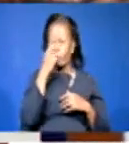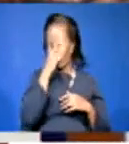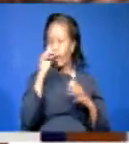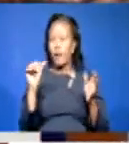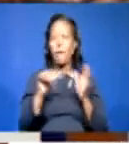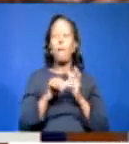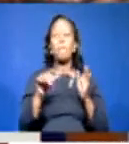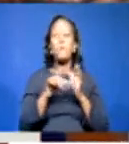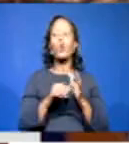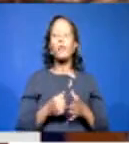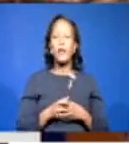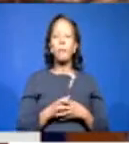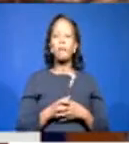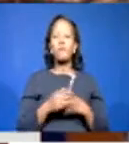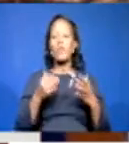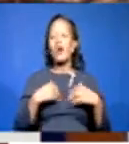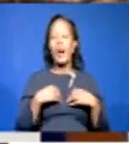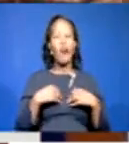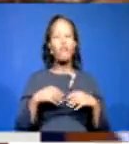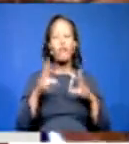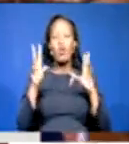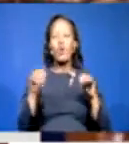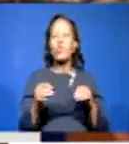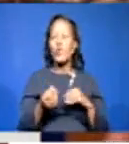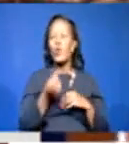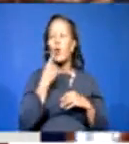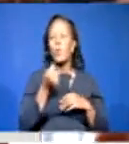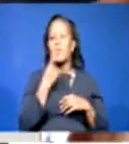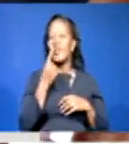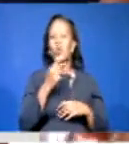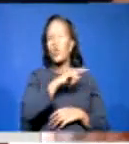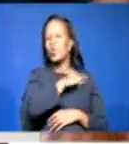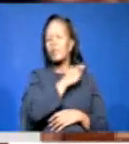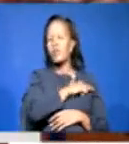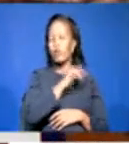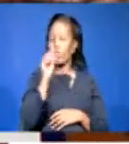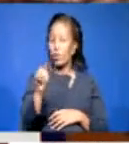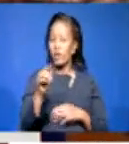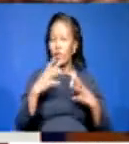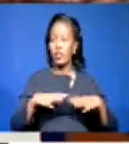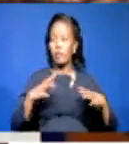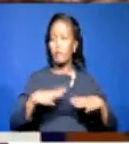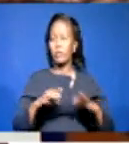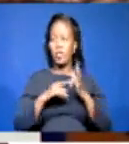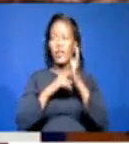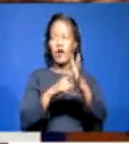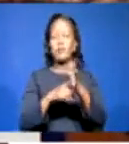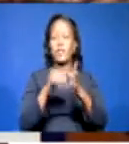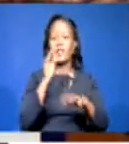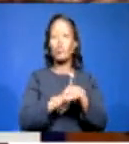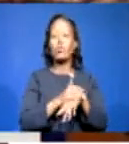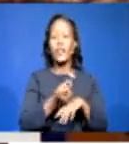need. There's no medical facilities for these people, especially to get medicines, right? I